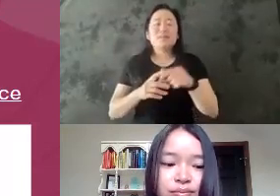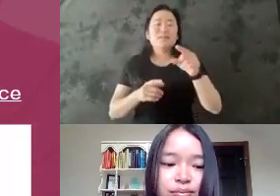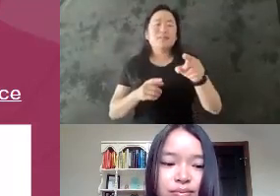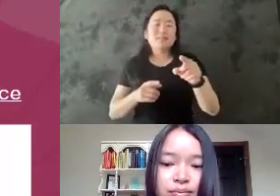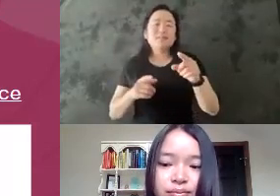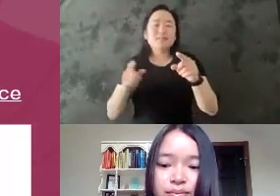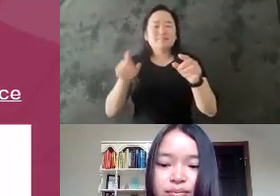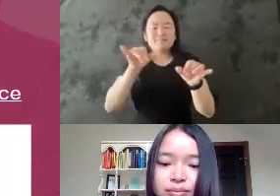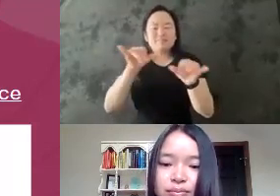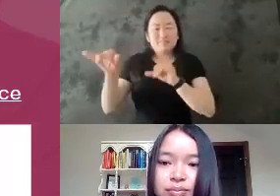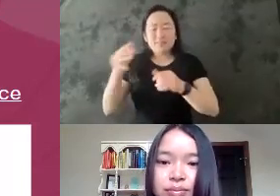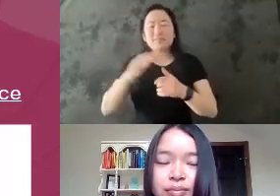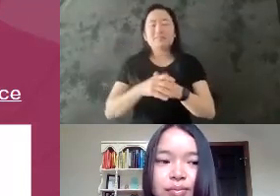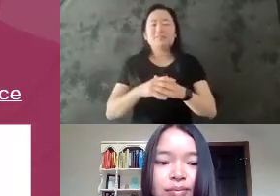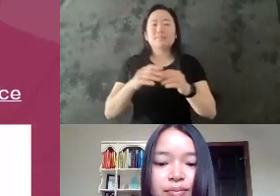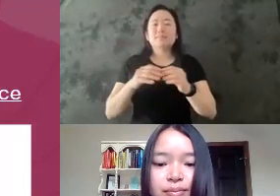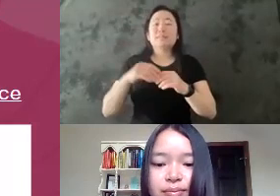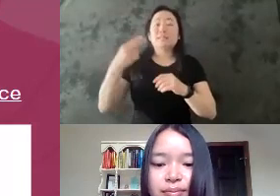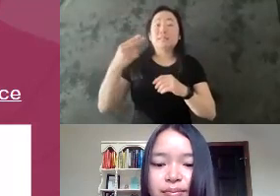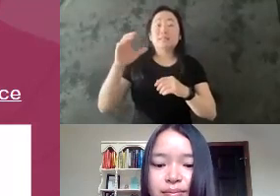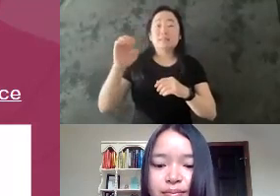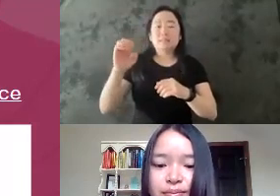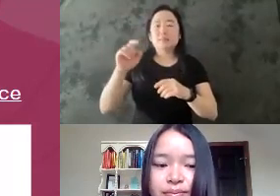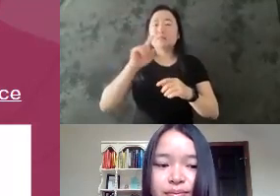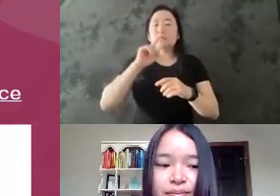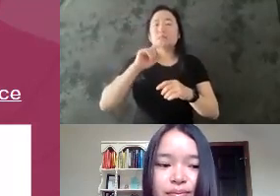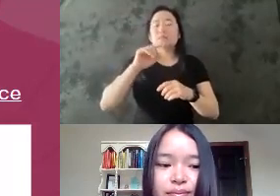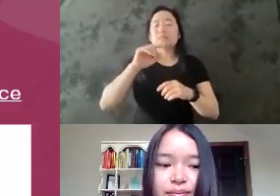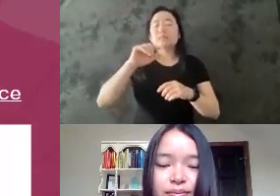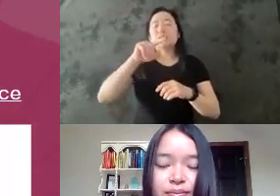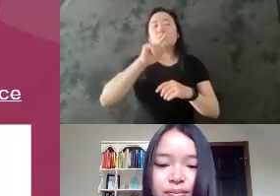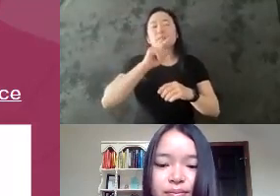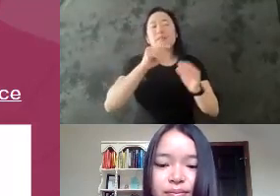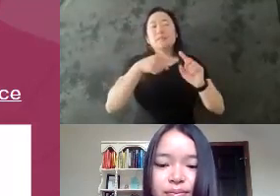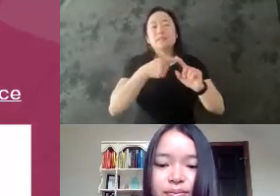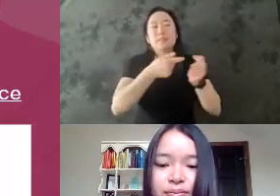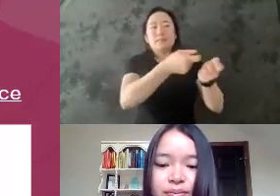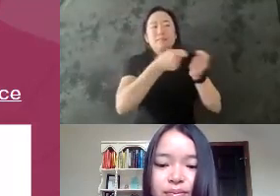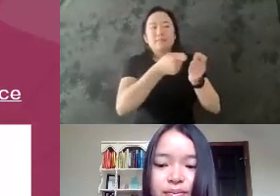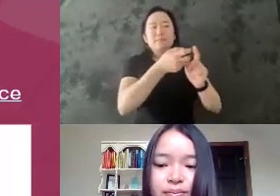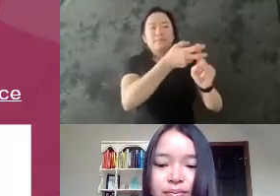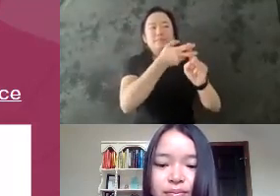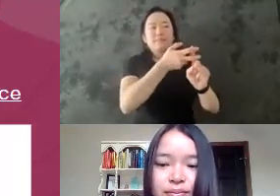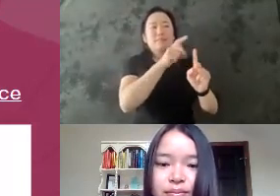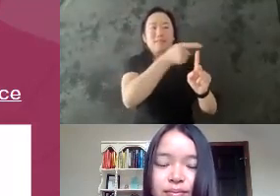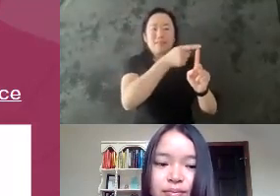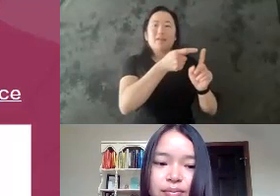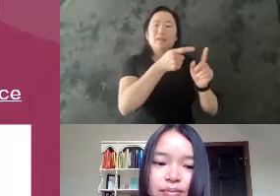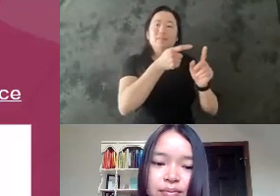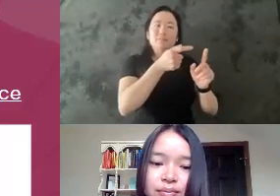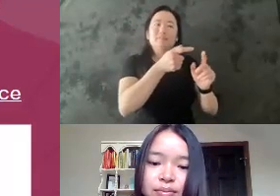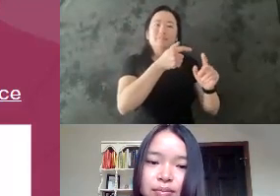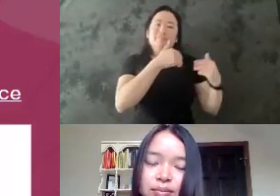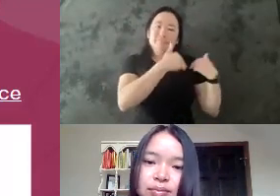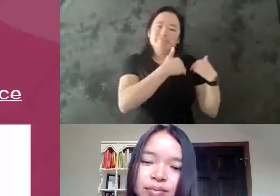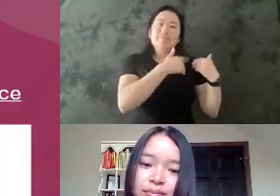So as I mentioned, it's really engaging people as agents of their own well-being, which I think is really important because if you're in some sort